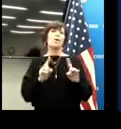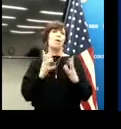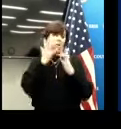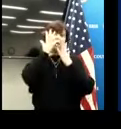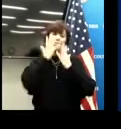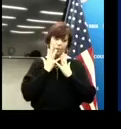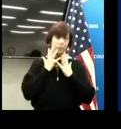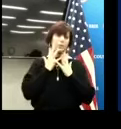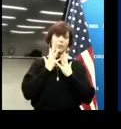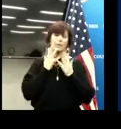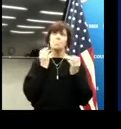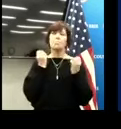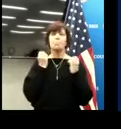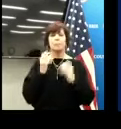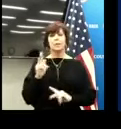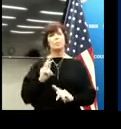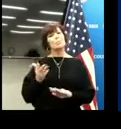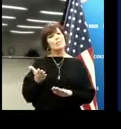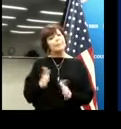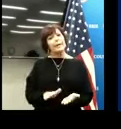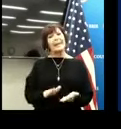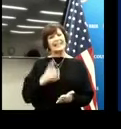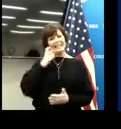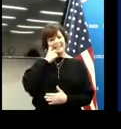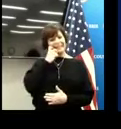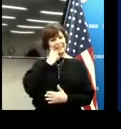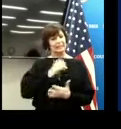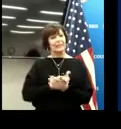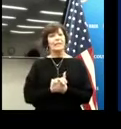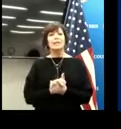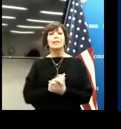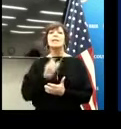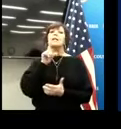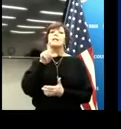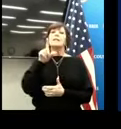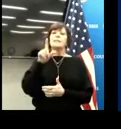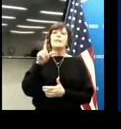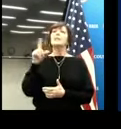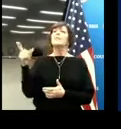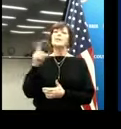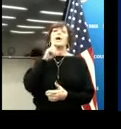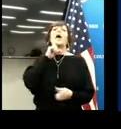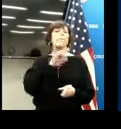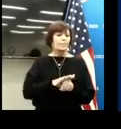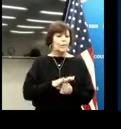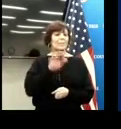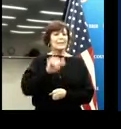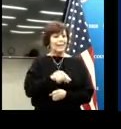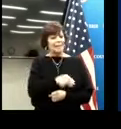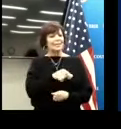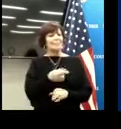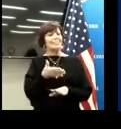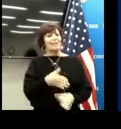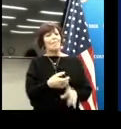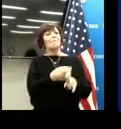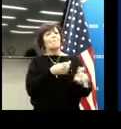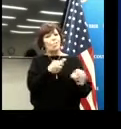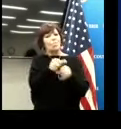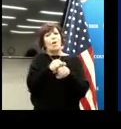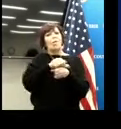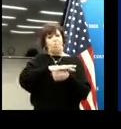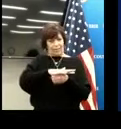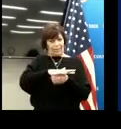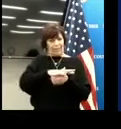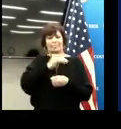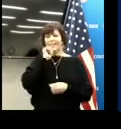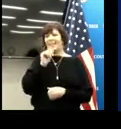have had quite a number of people die in the most recent period. These are all lab confirmed cases, of course, and there's no presumed positives. Each of these